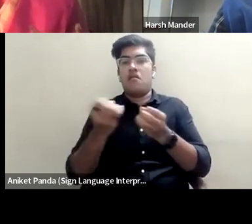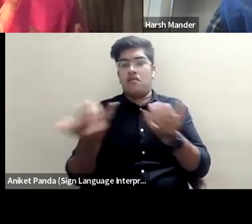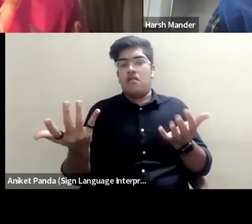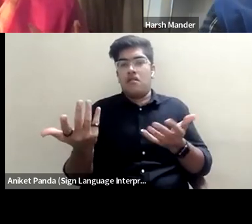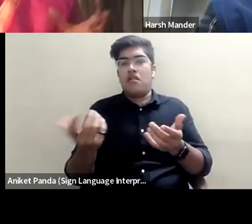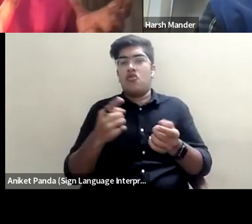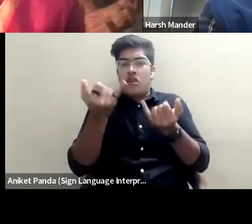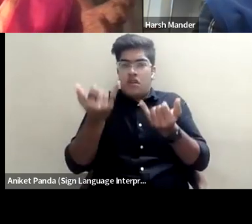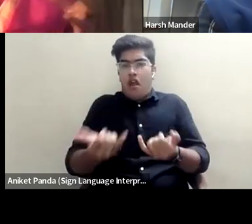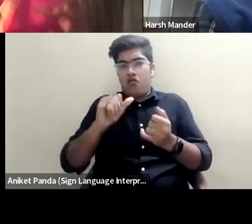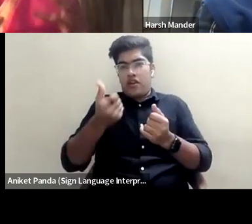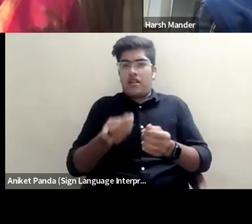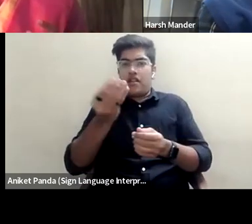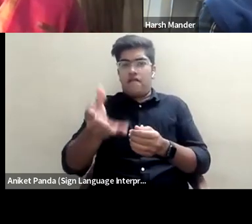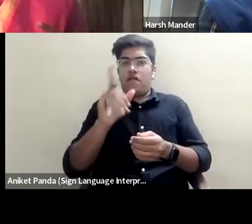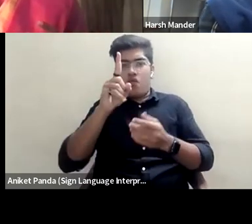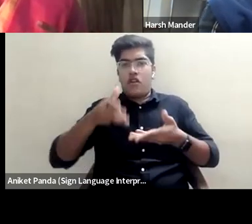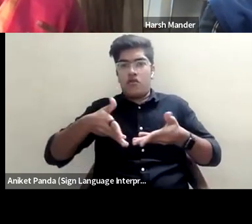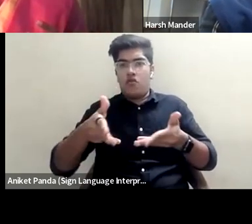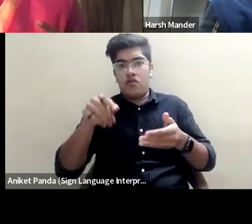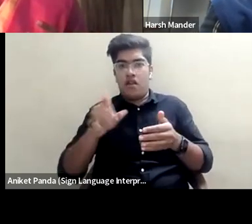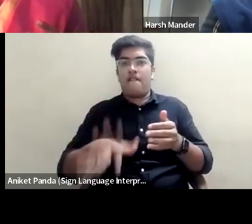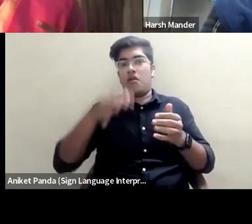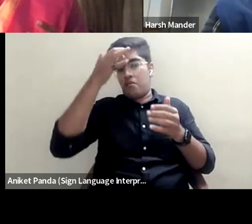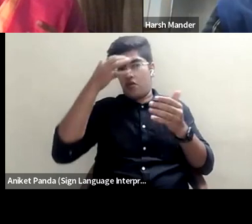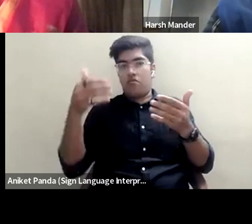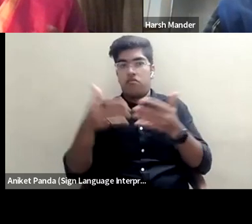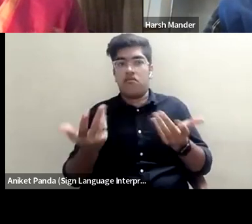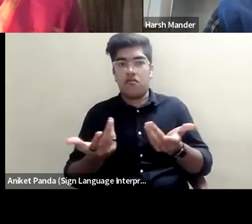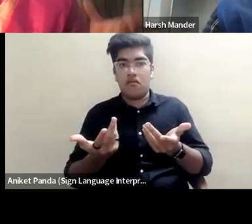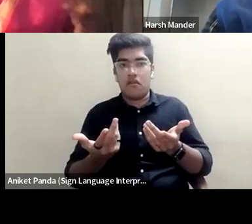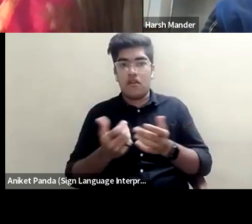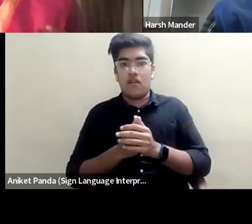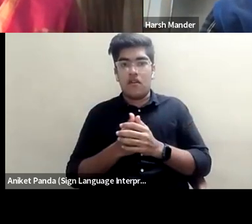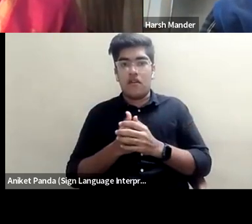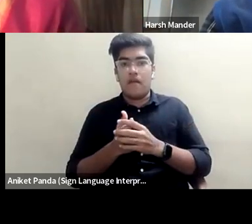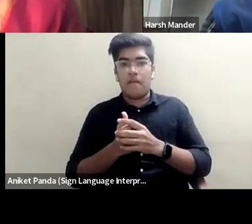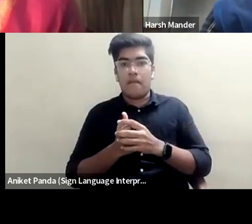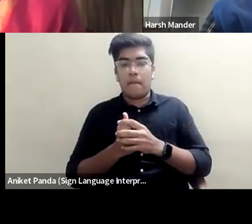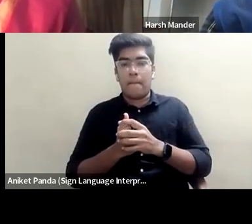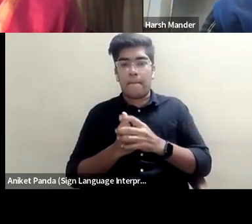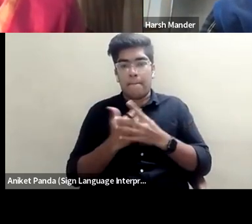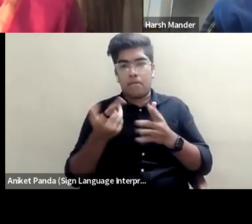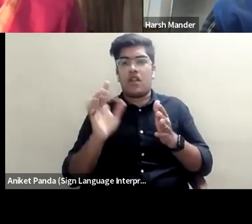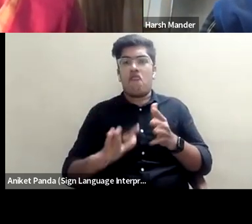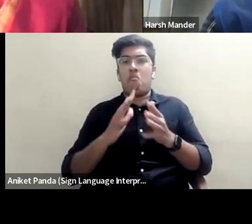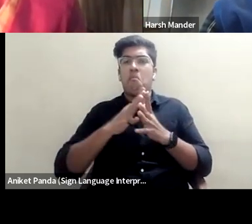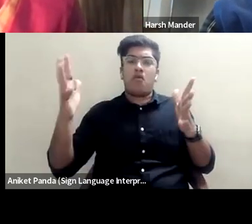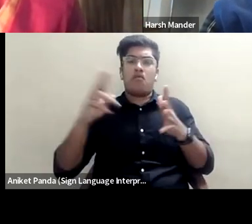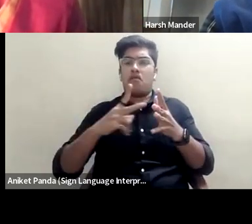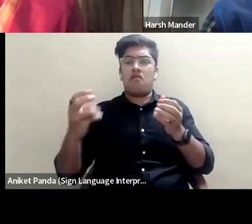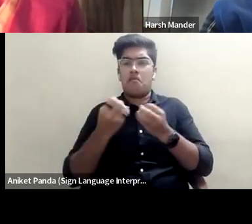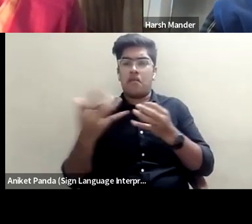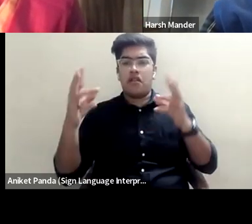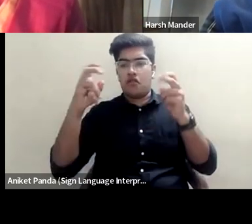road. So there's a clash. There's a clash over so many things, which is